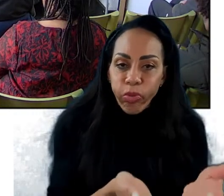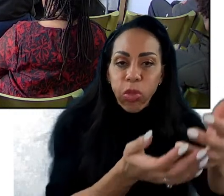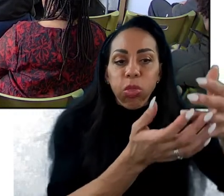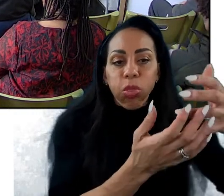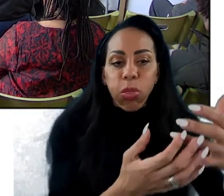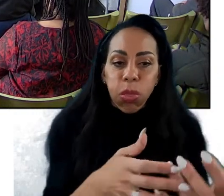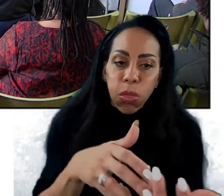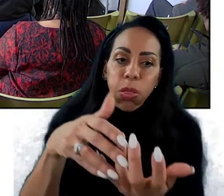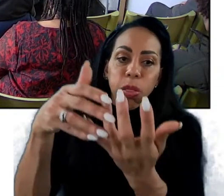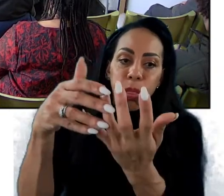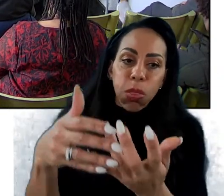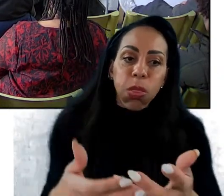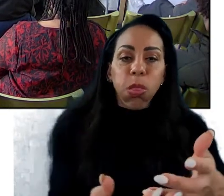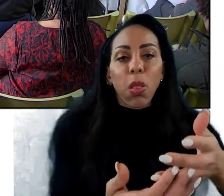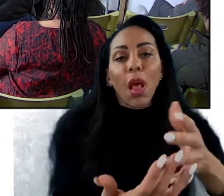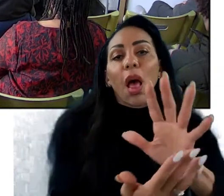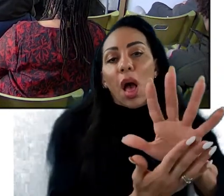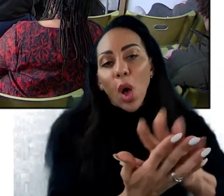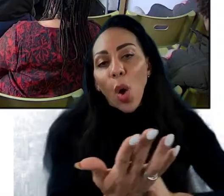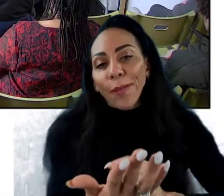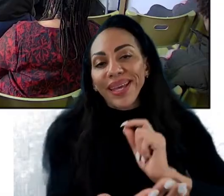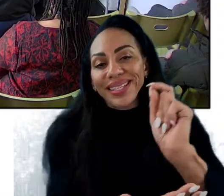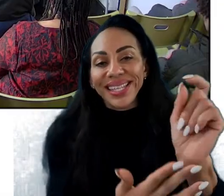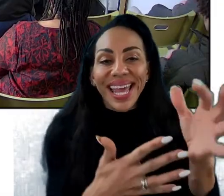around, was kind of the effect we were going for.